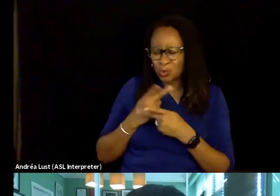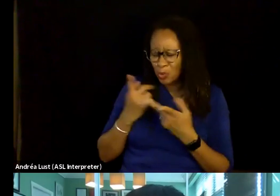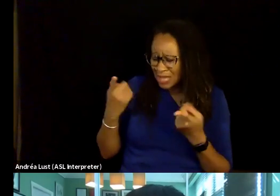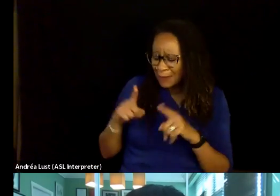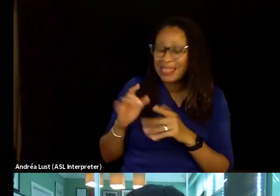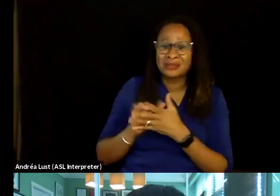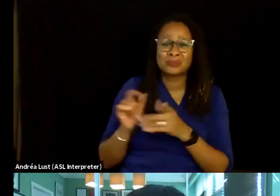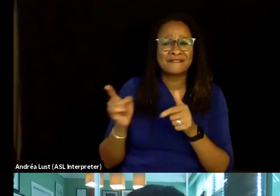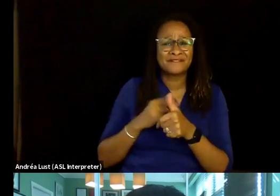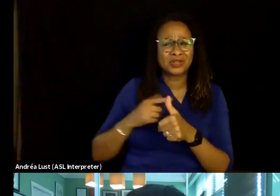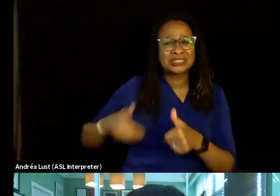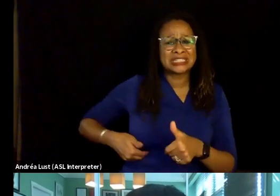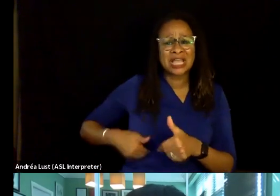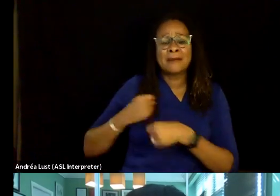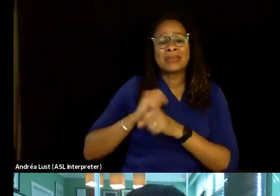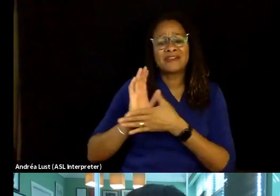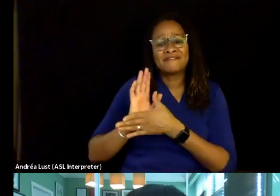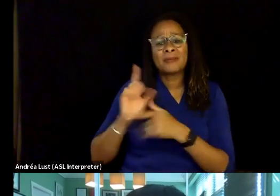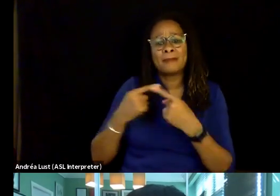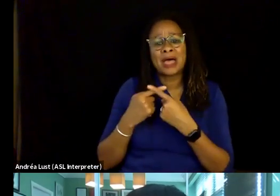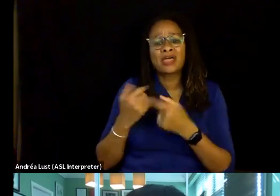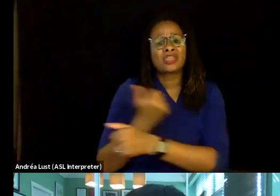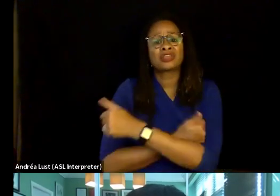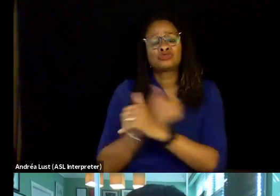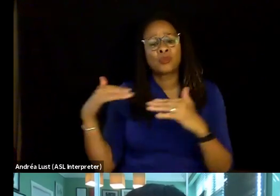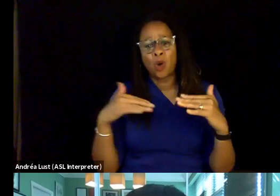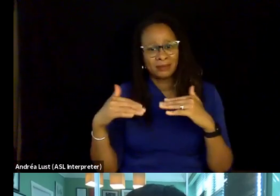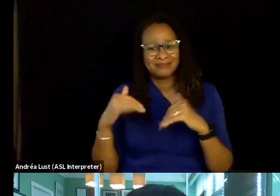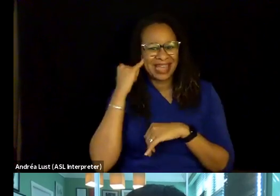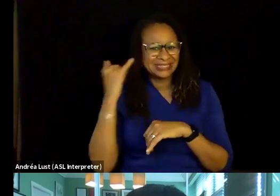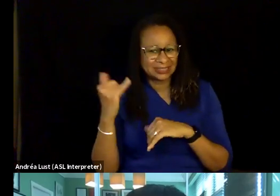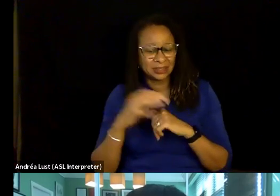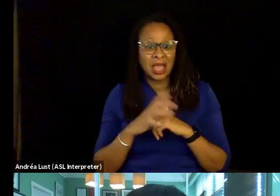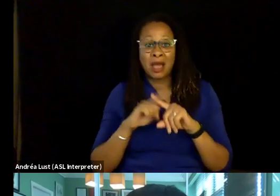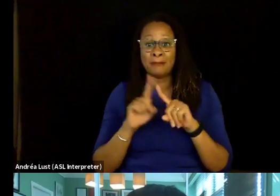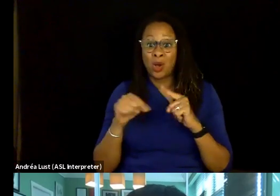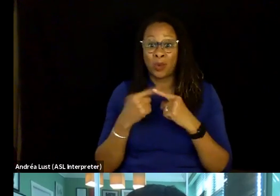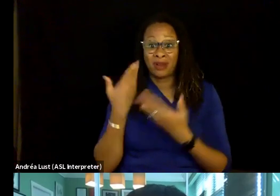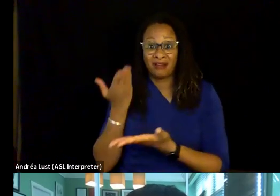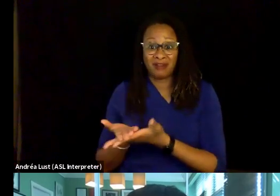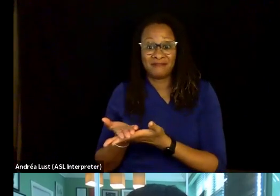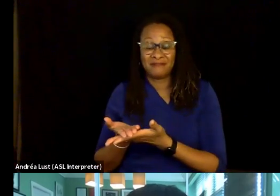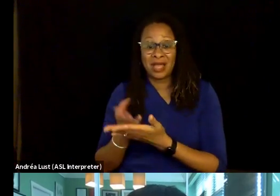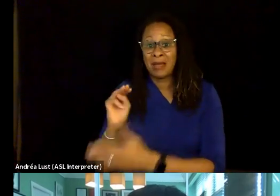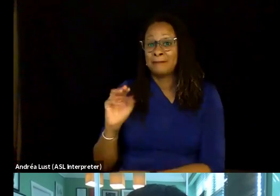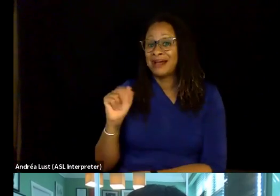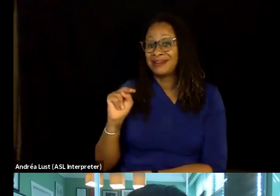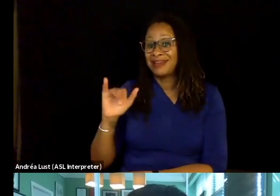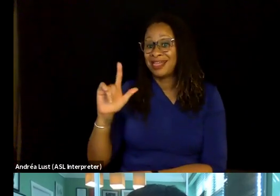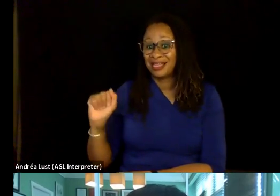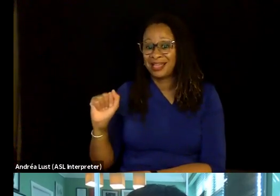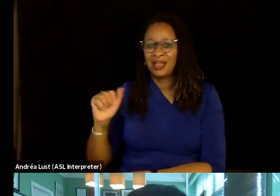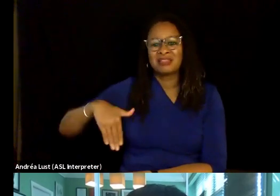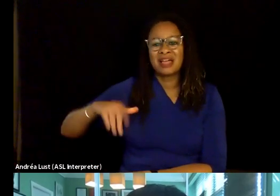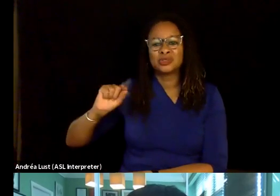first instinct, was to make a film about an idea about the drug war. But when I got to Manila, late 2017,